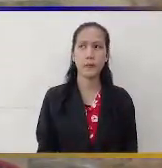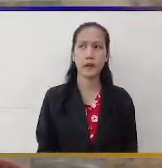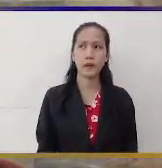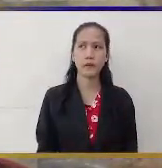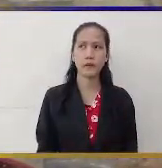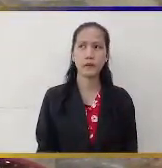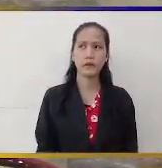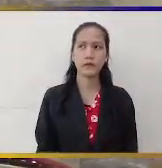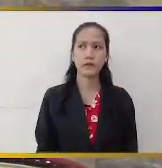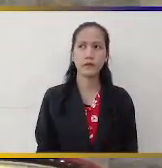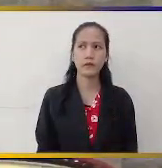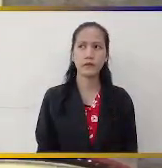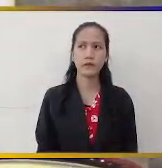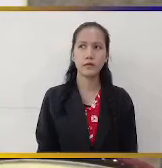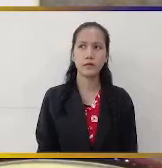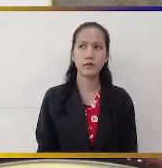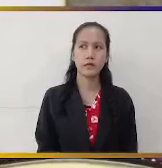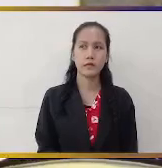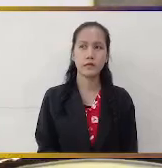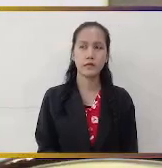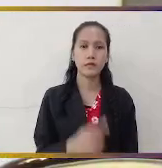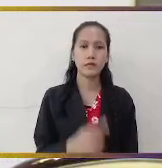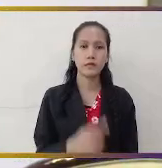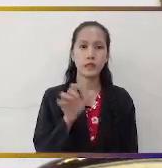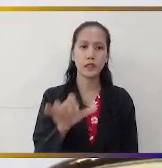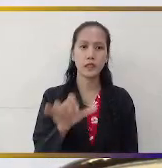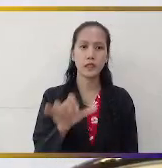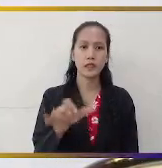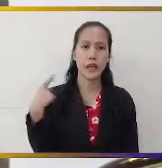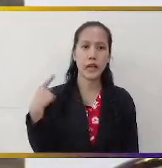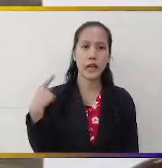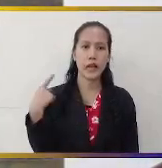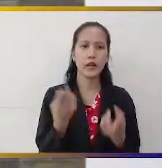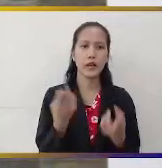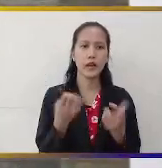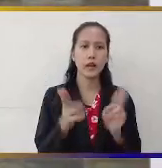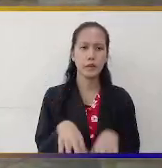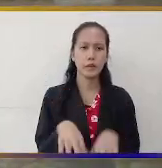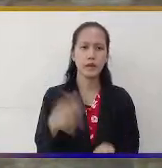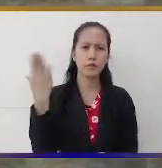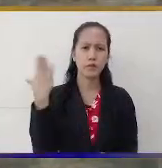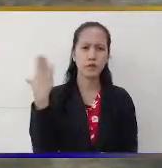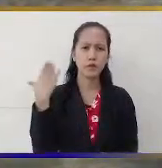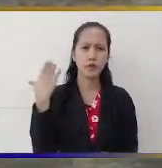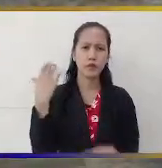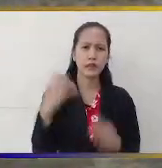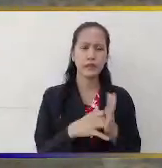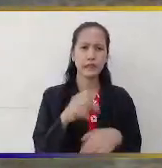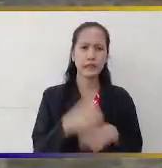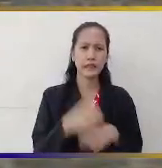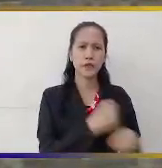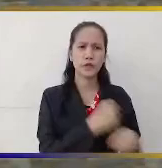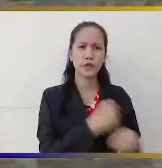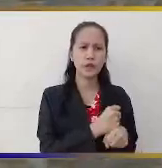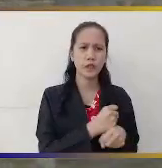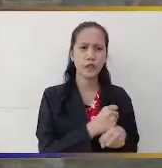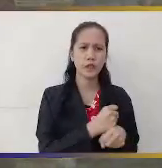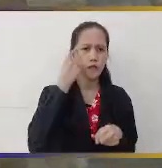stake, hanged by a rope, cut up slowly, filleted. I'm talking about